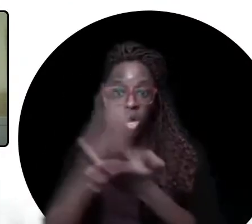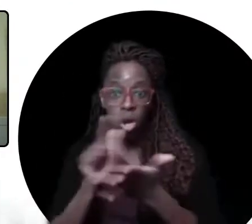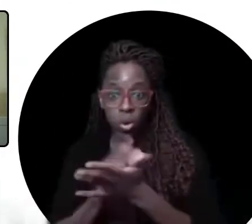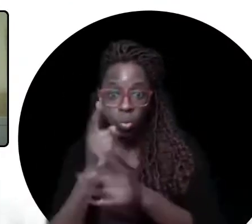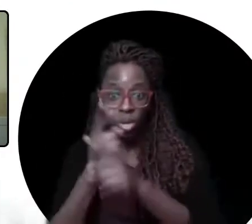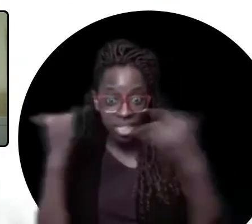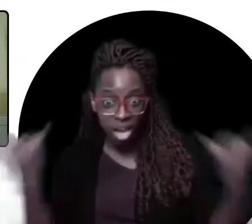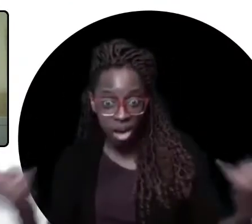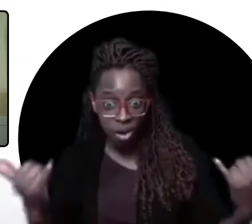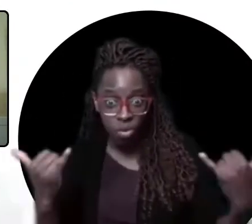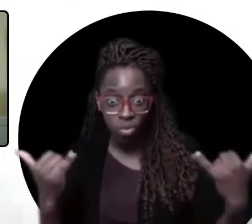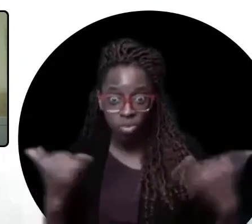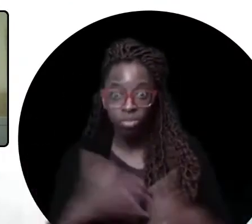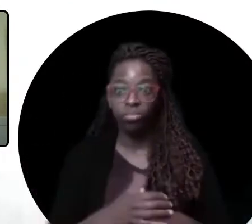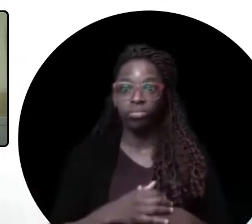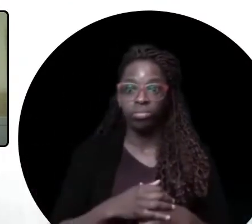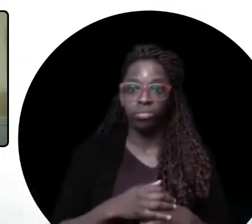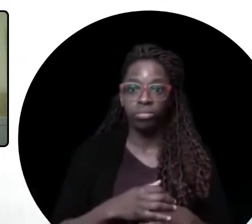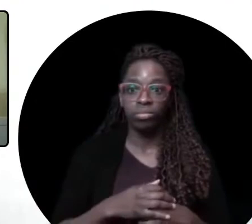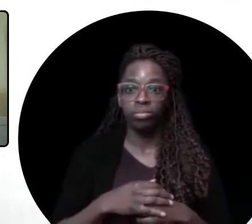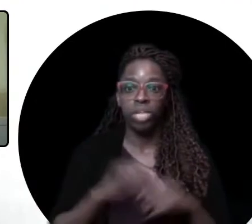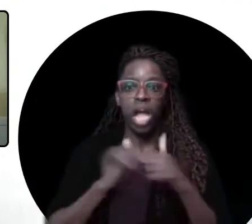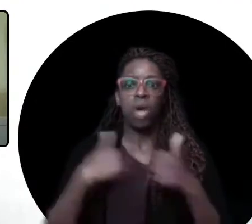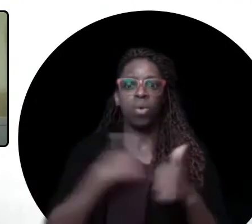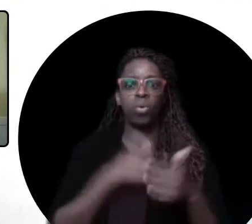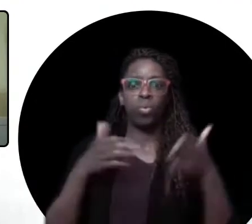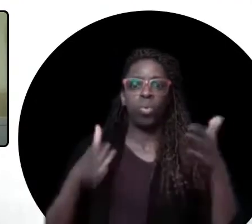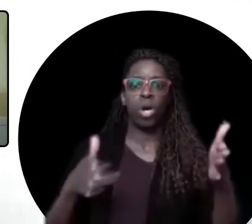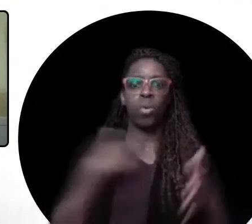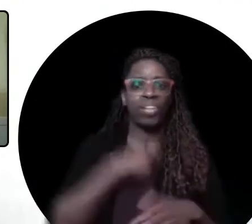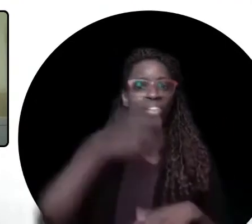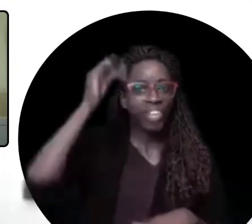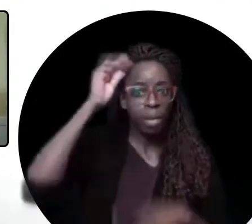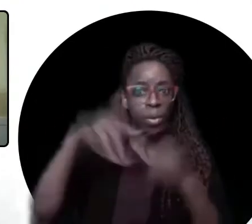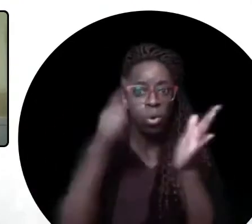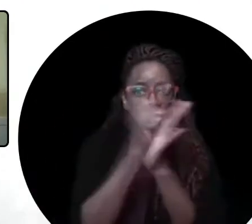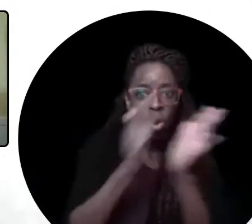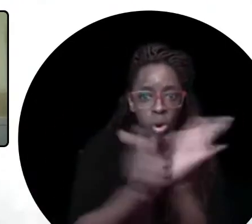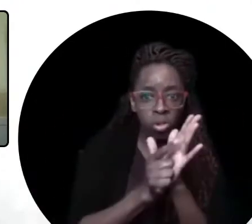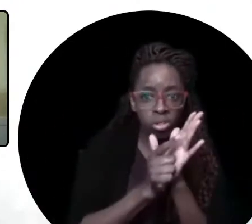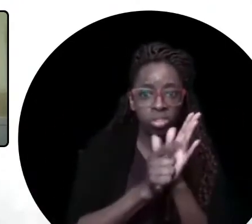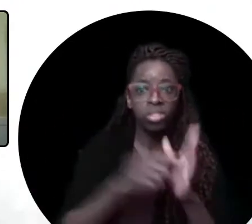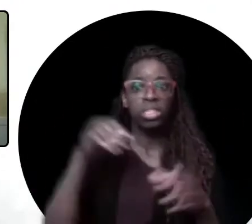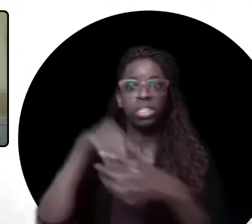about law in this feminist abolitionist framework.